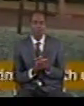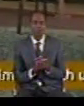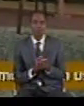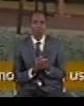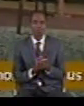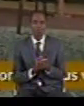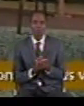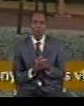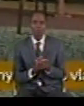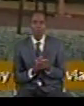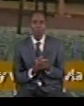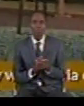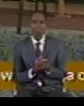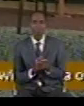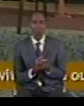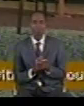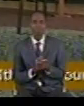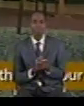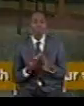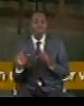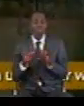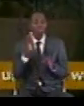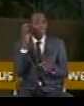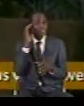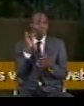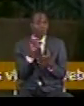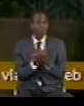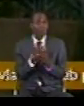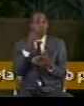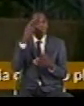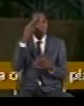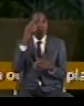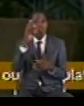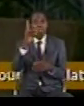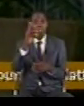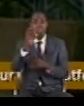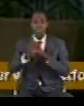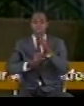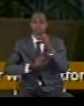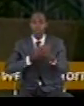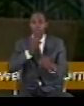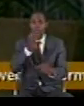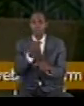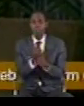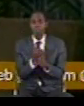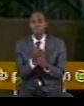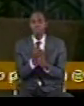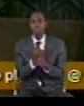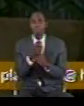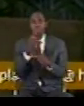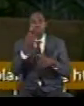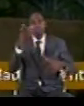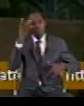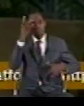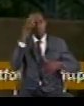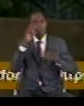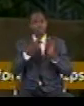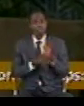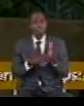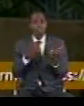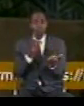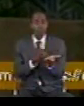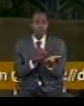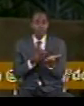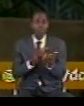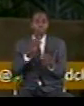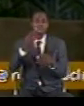baba. Did you hear that? For 6 years, 6 years, the sickness the doctor mentioned